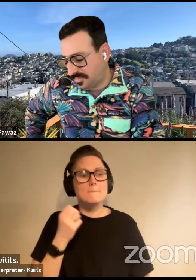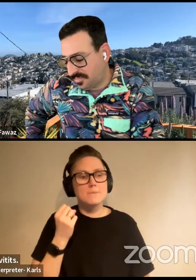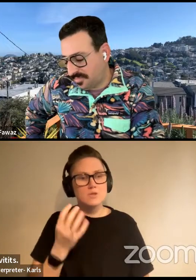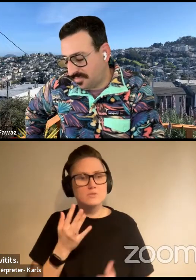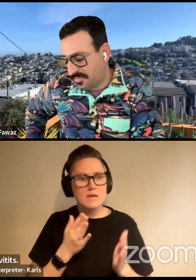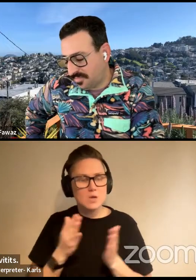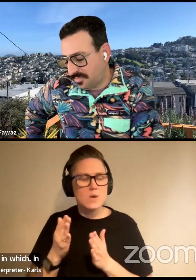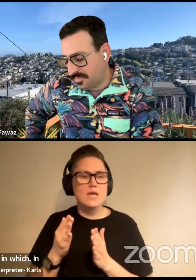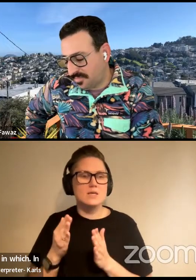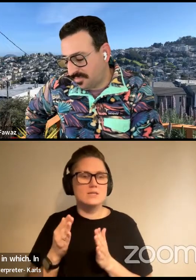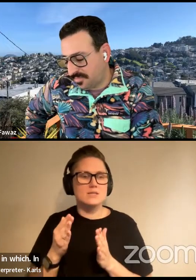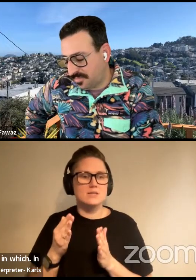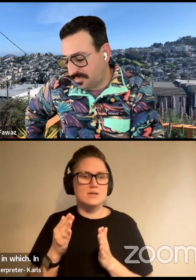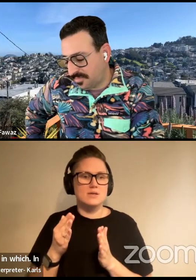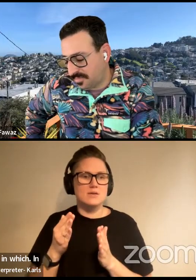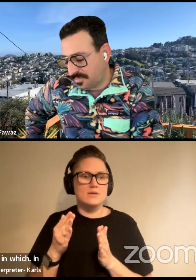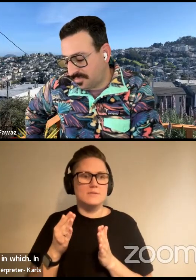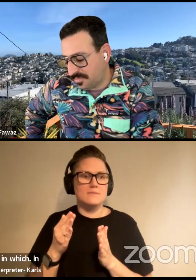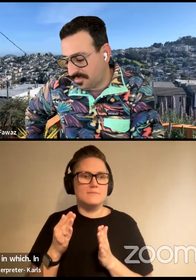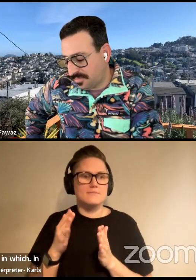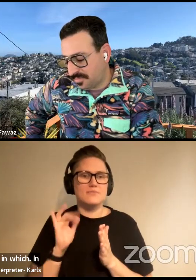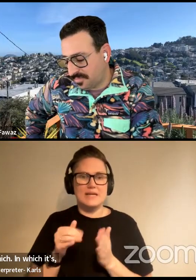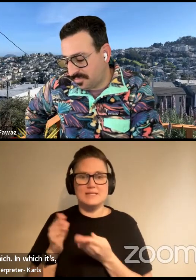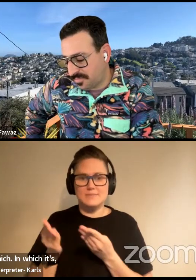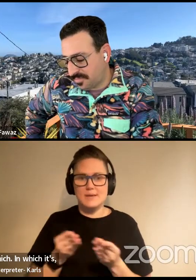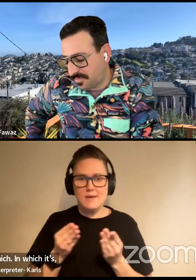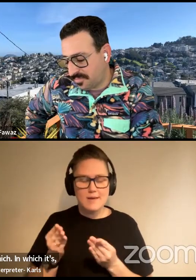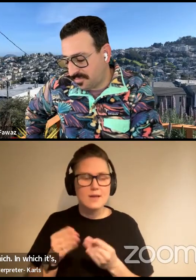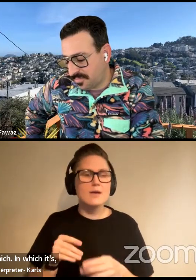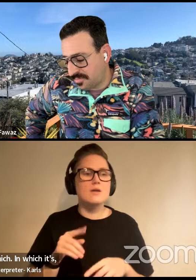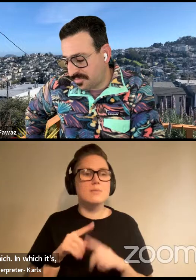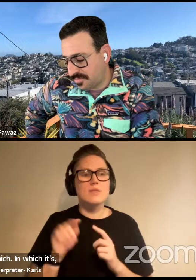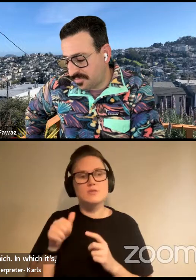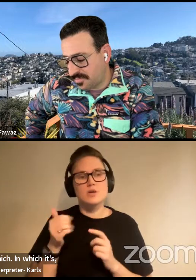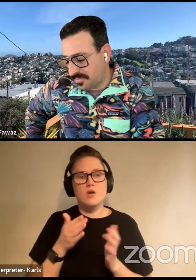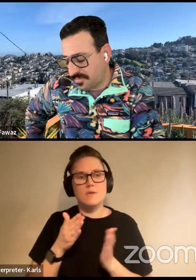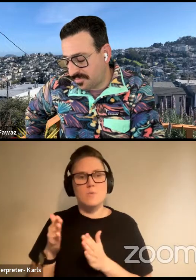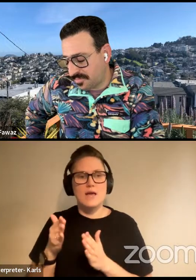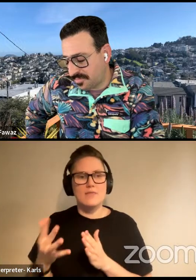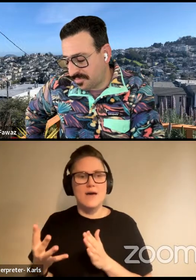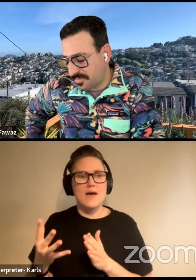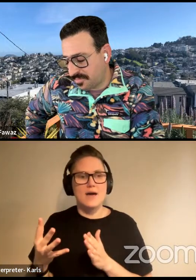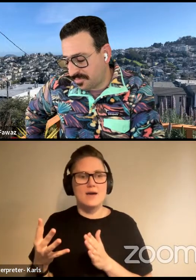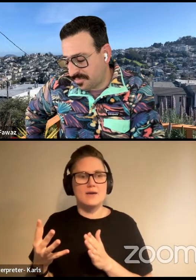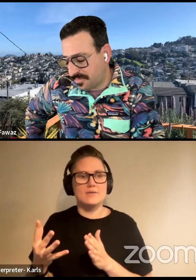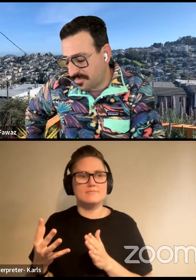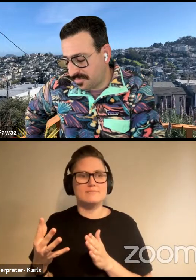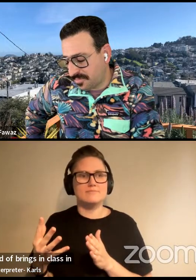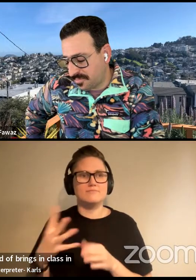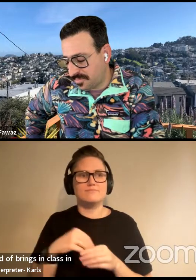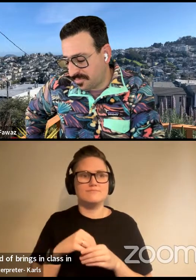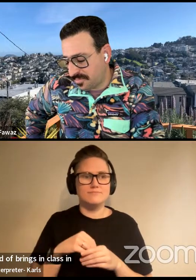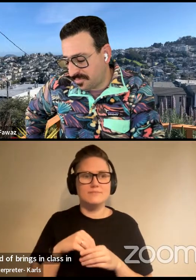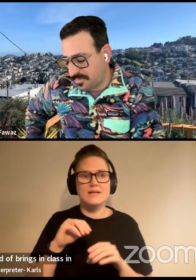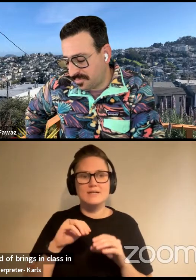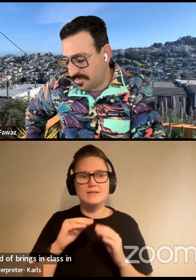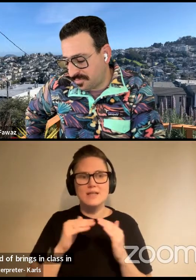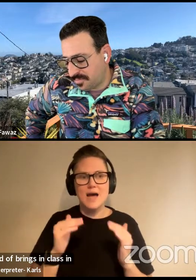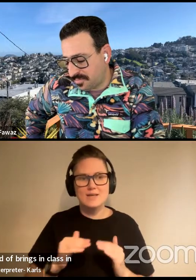in which it's mediated. But there's another way that kind of brings in class in a slightly different way